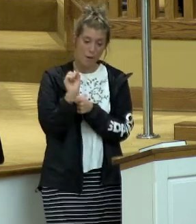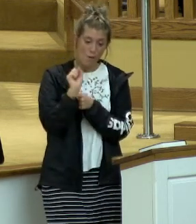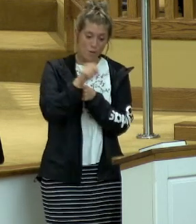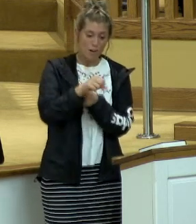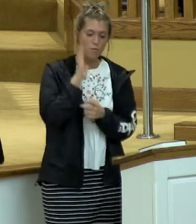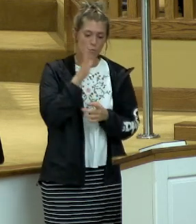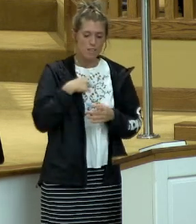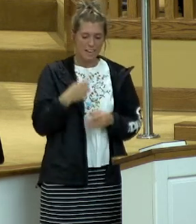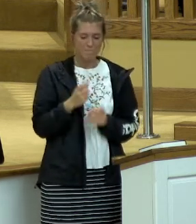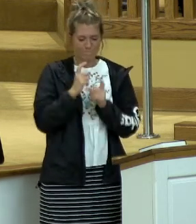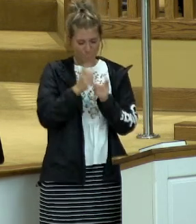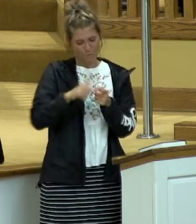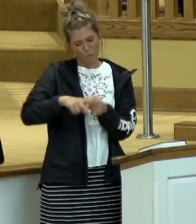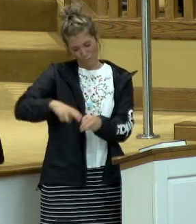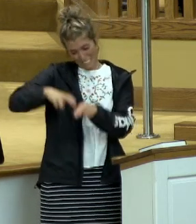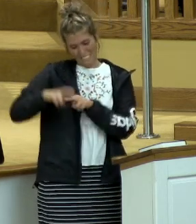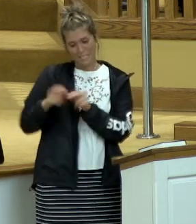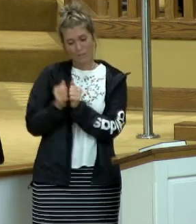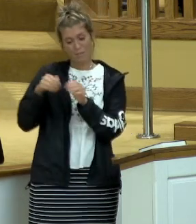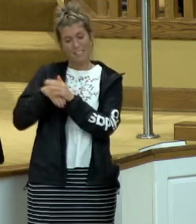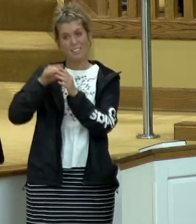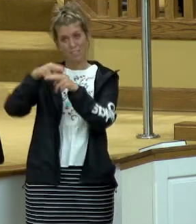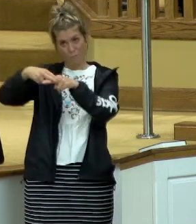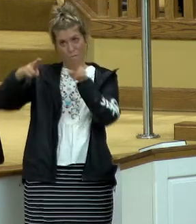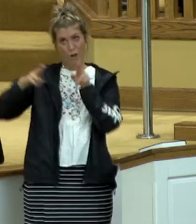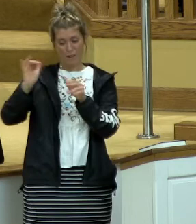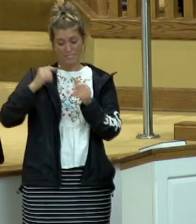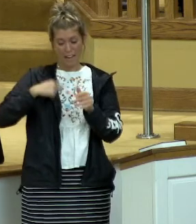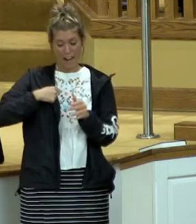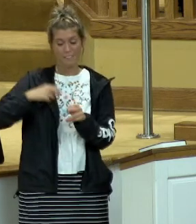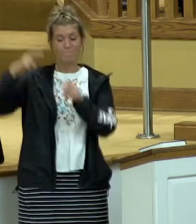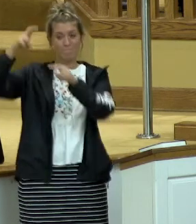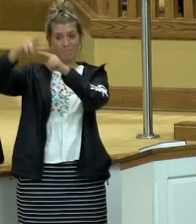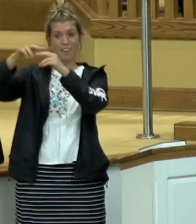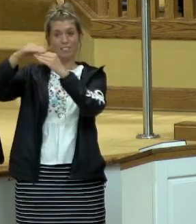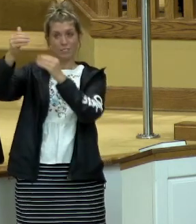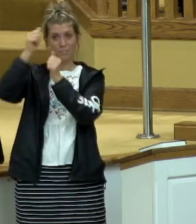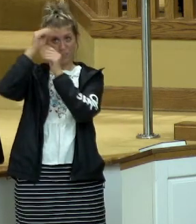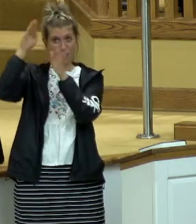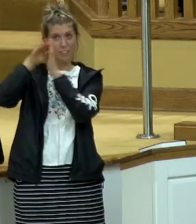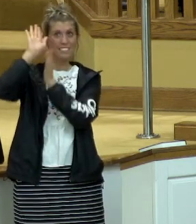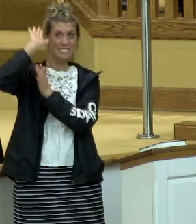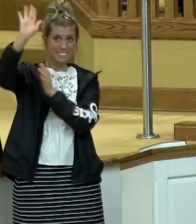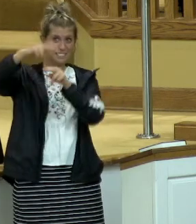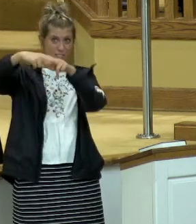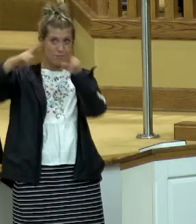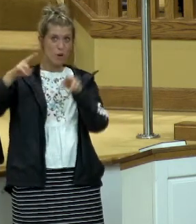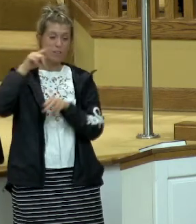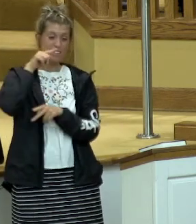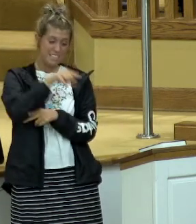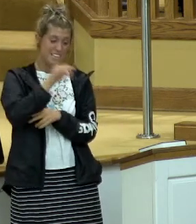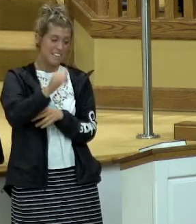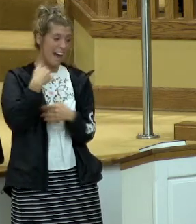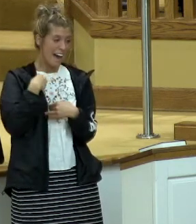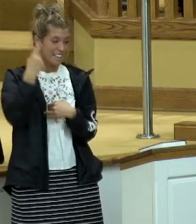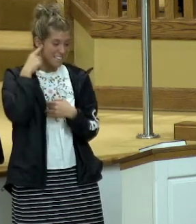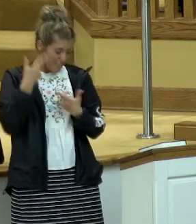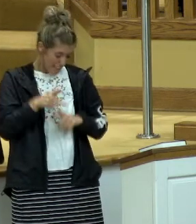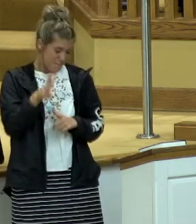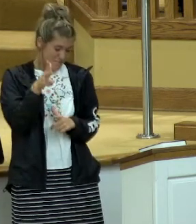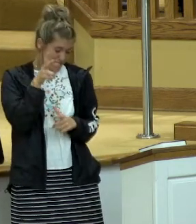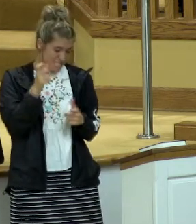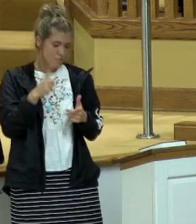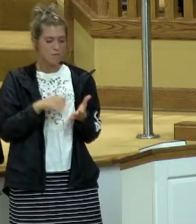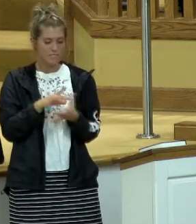To him that overcometh, will I grant to sit with me in my throne, even as I also overcame and am set down with my Father in his throne. He that hath an ear, let him hear